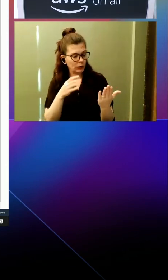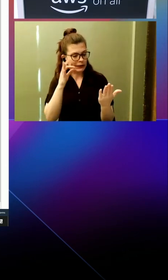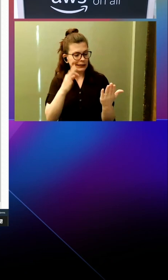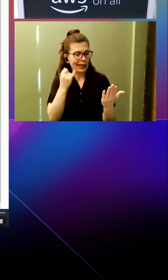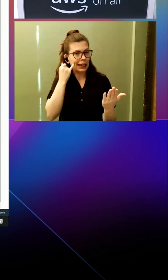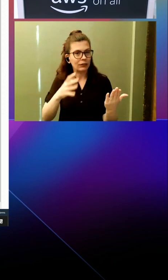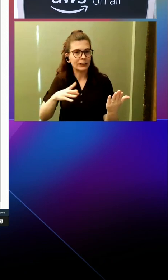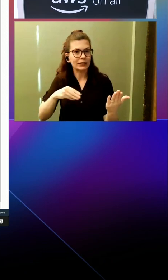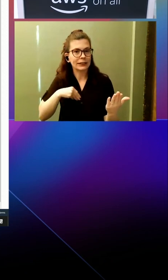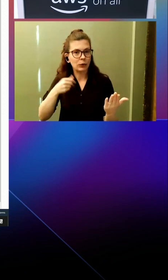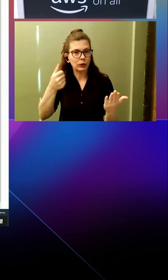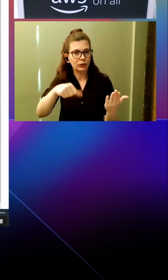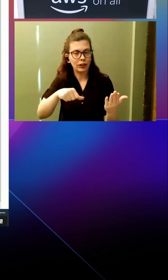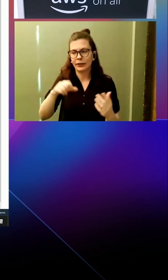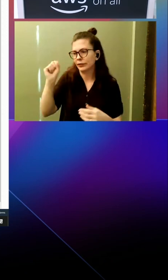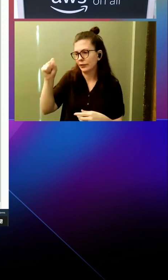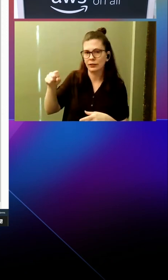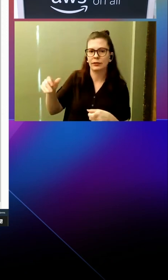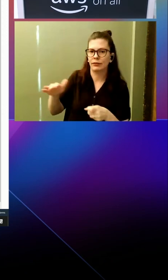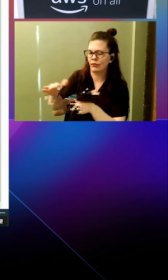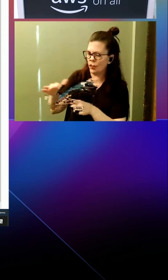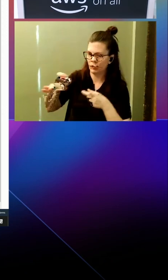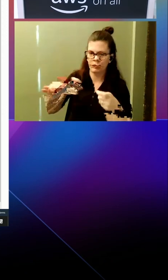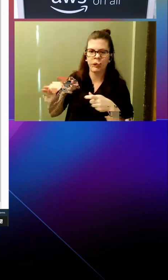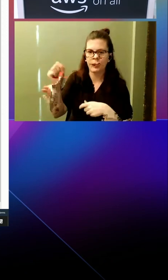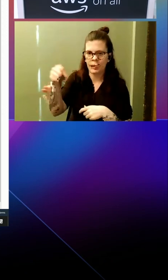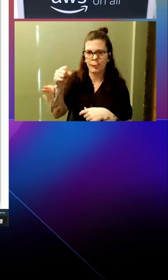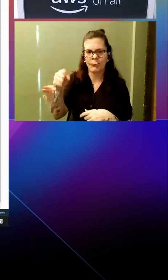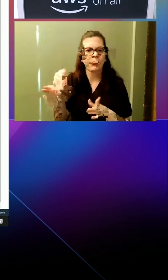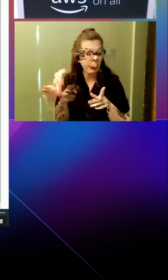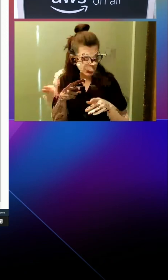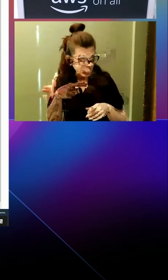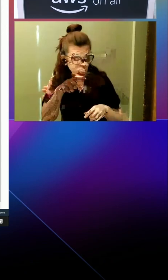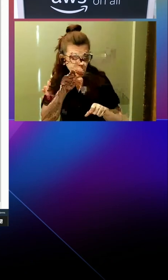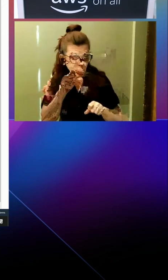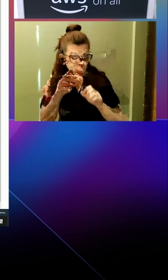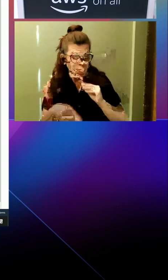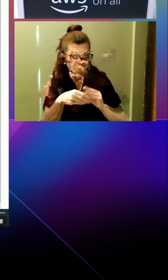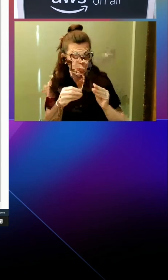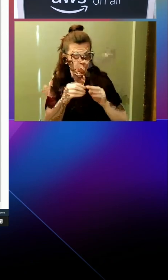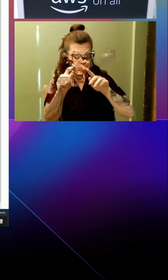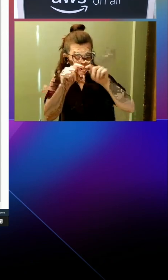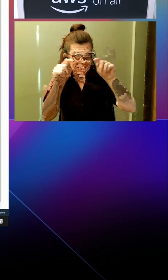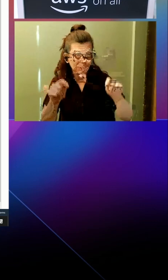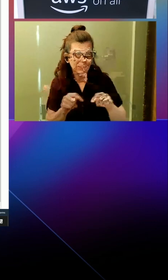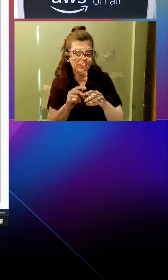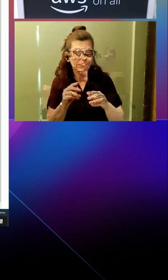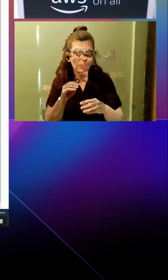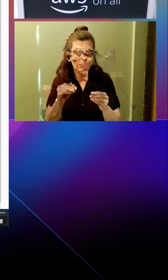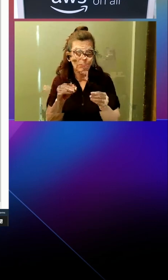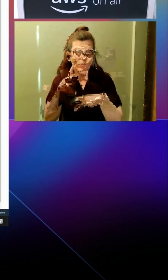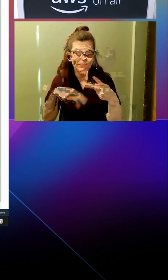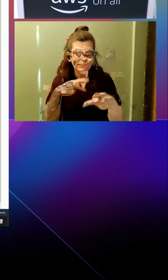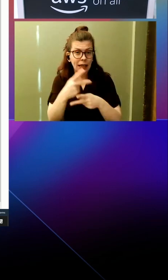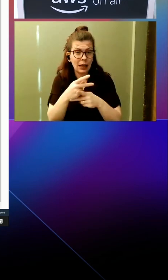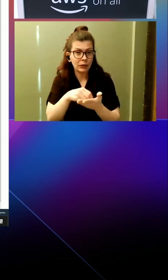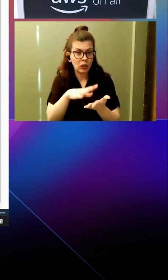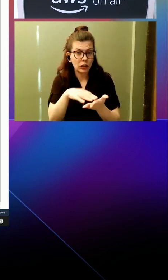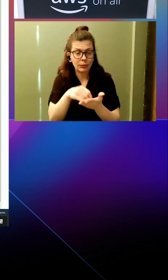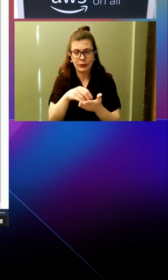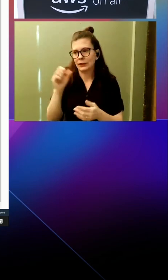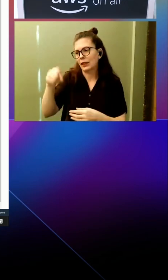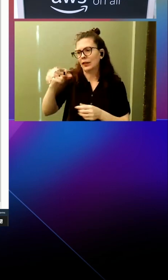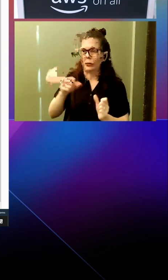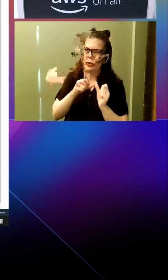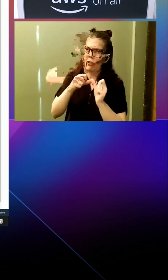Yeah. Okay. Totally. Okay. And so are you working to add more templates and more types of documents? Yes, we are constantly improving, trying